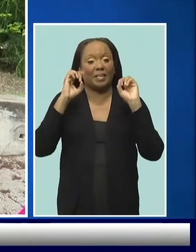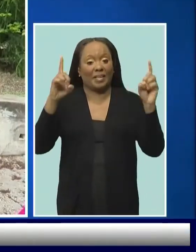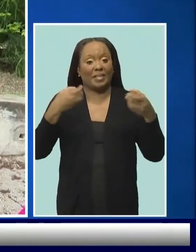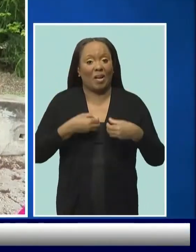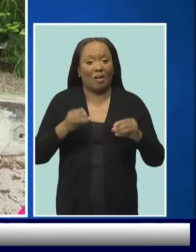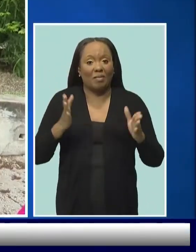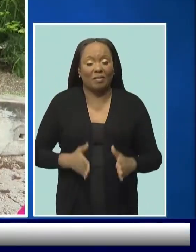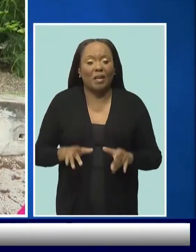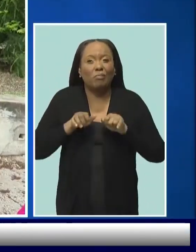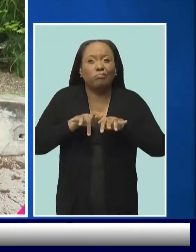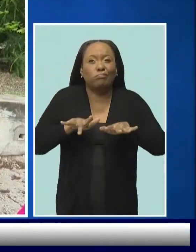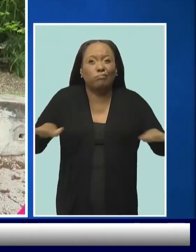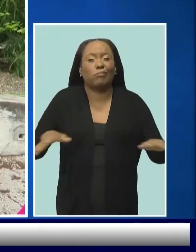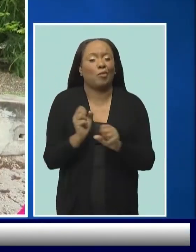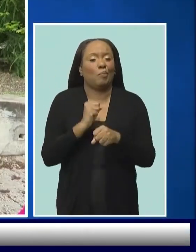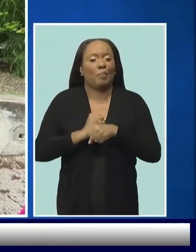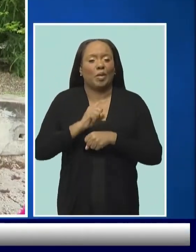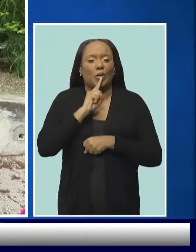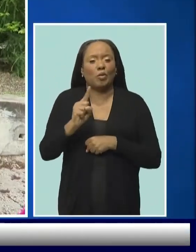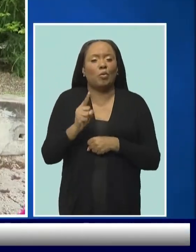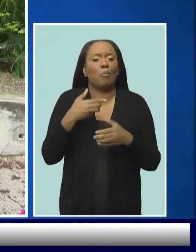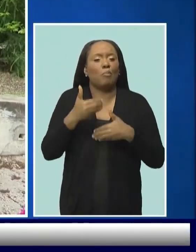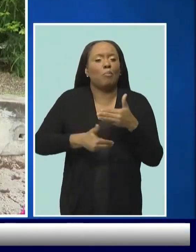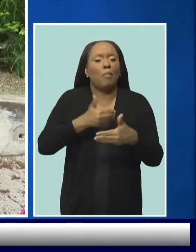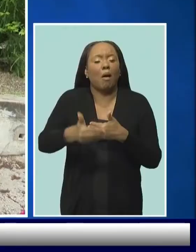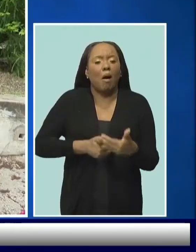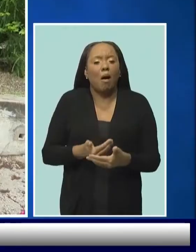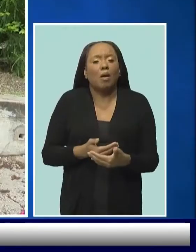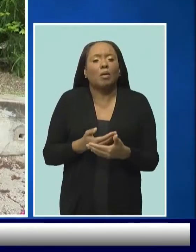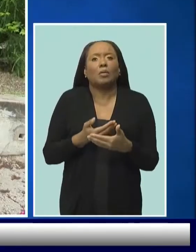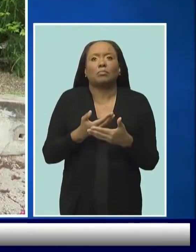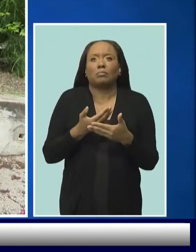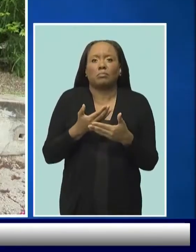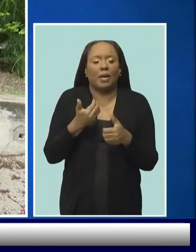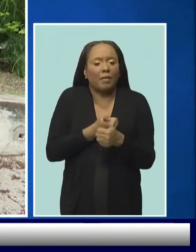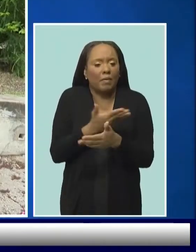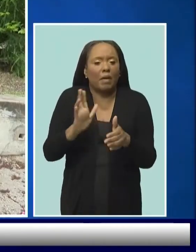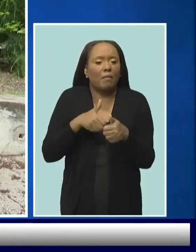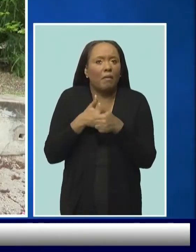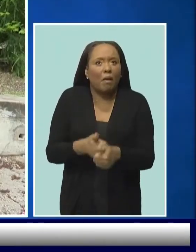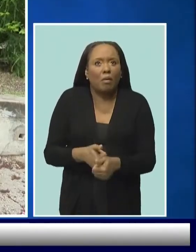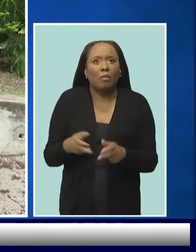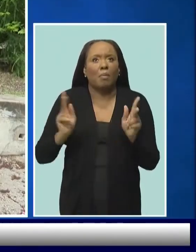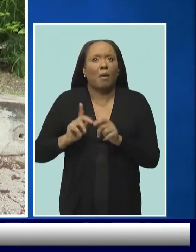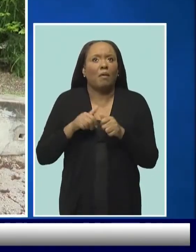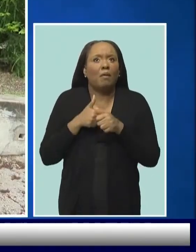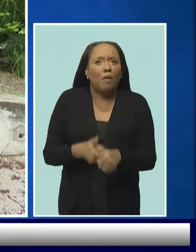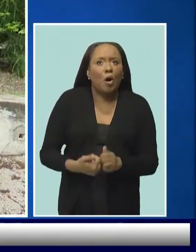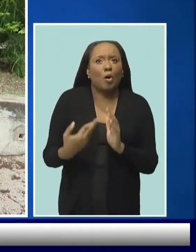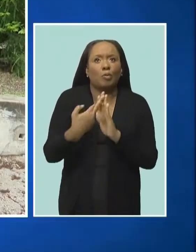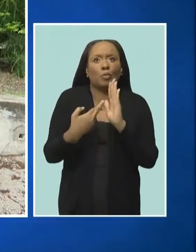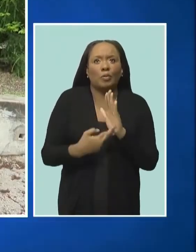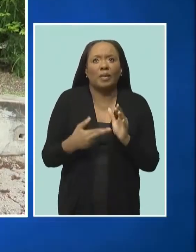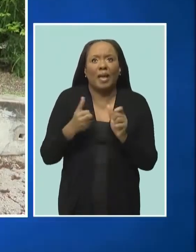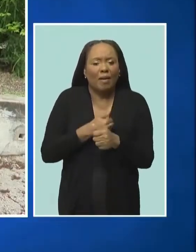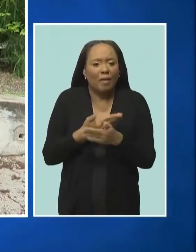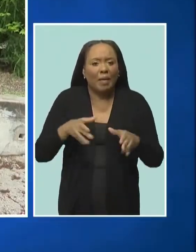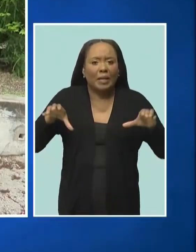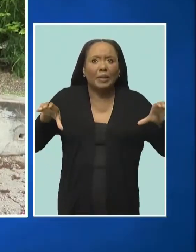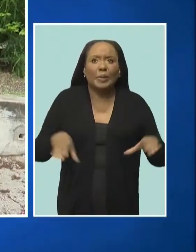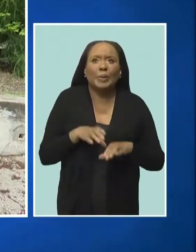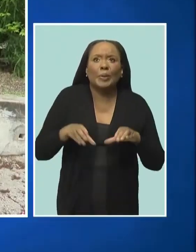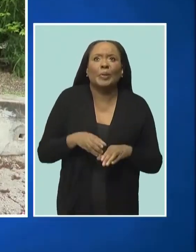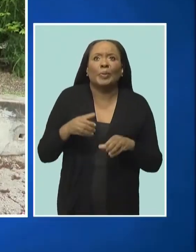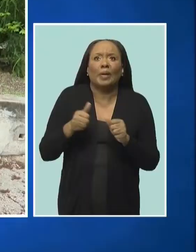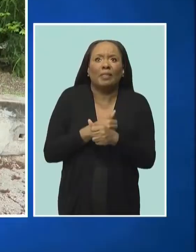ensure that the process was followed, that protocols were followed, and that everyone was doing what they were supposed to do